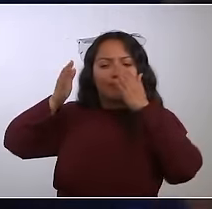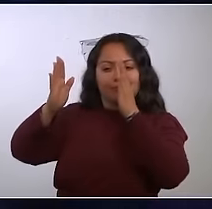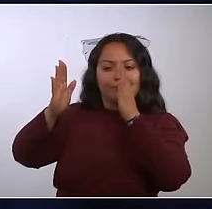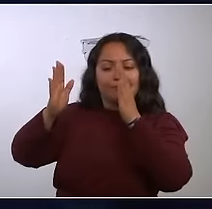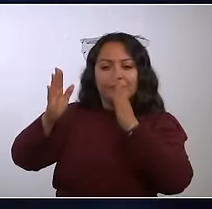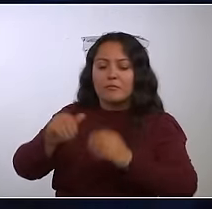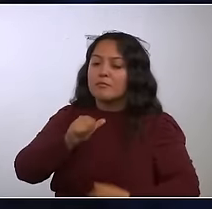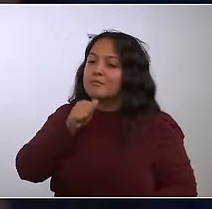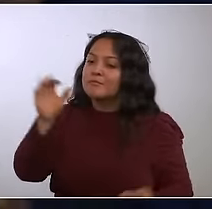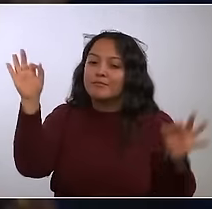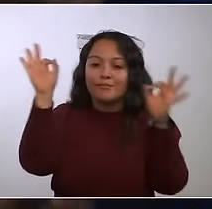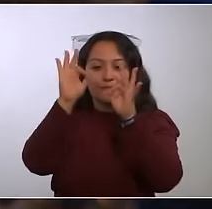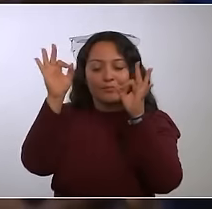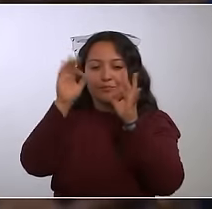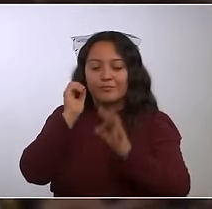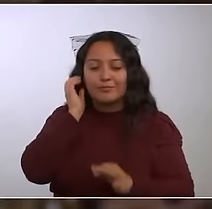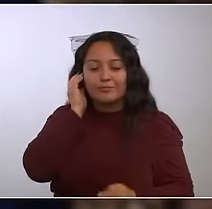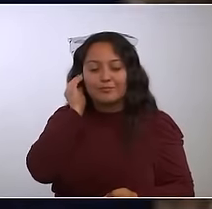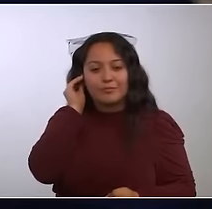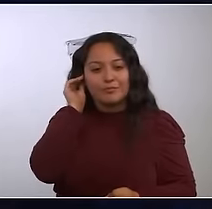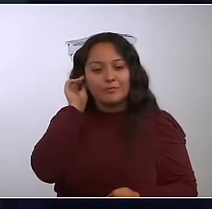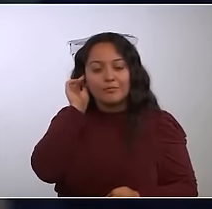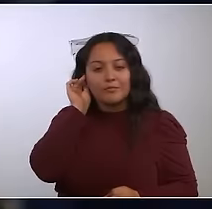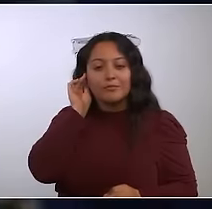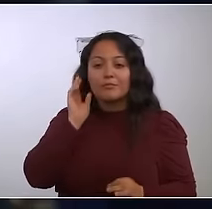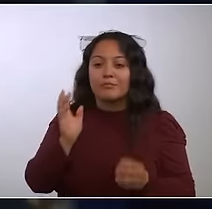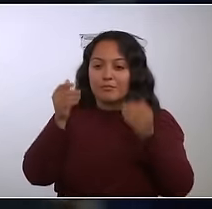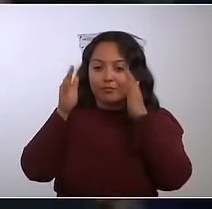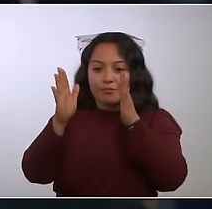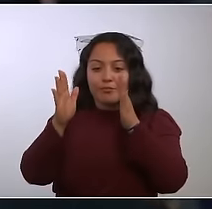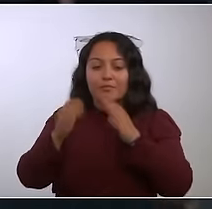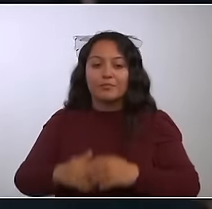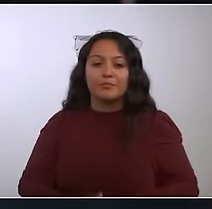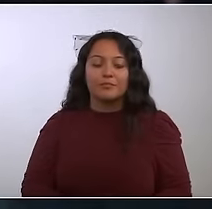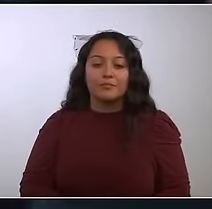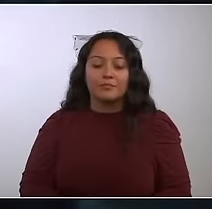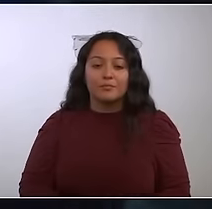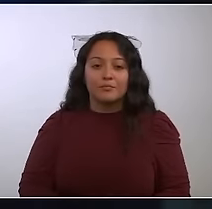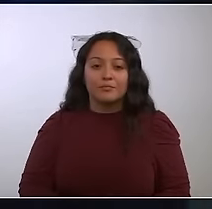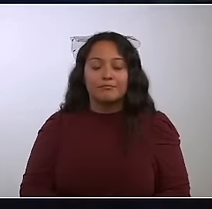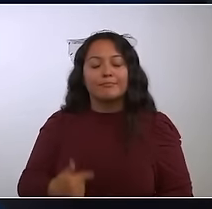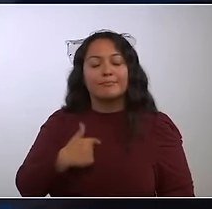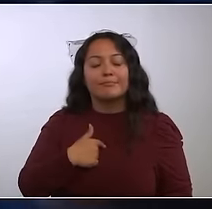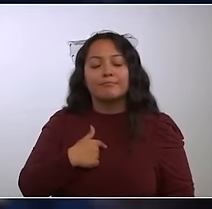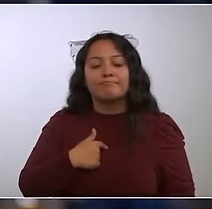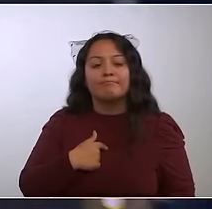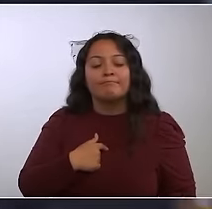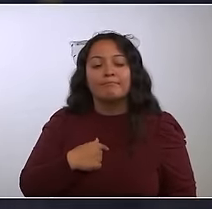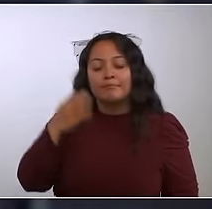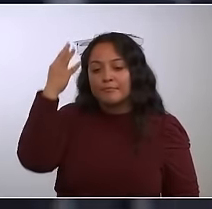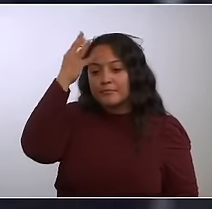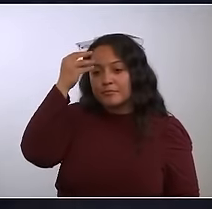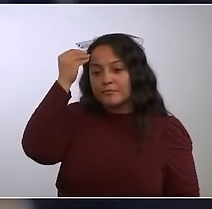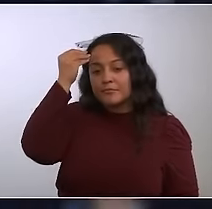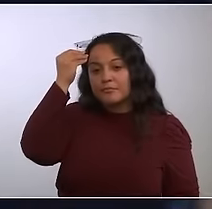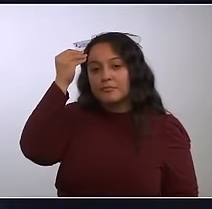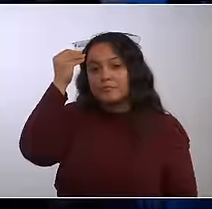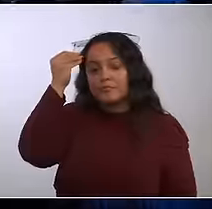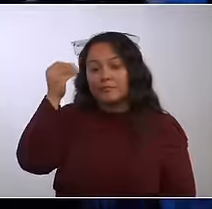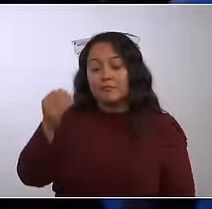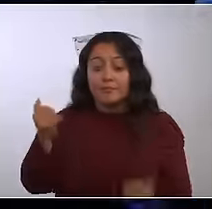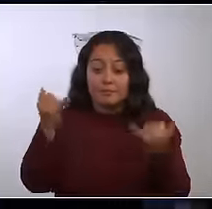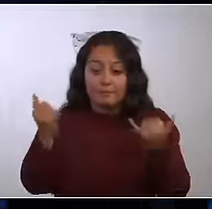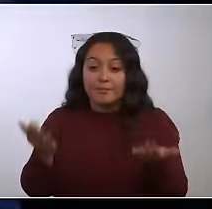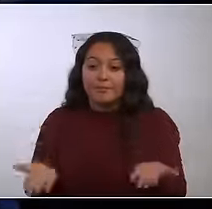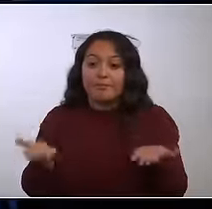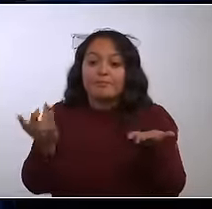te distraigas más. Don't get distracted enfócate. Anymore. Focus. Me pregunto, I ask myself, si nos ponemos poner de pie